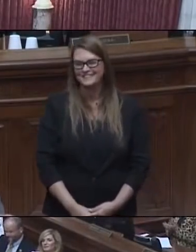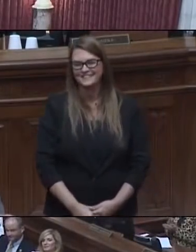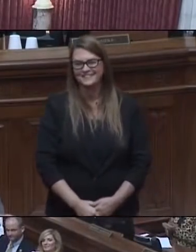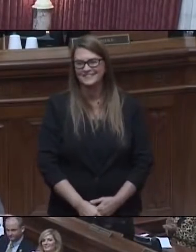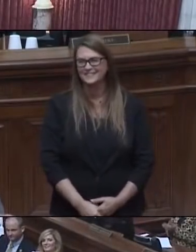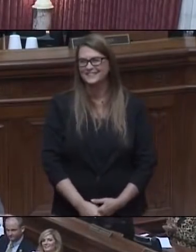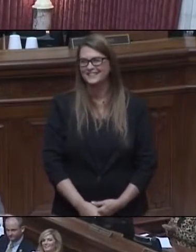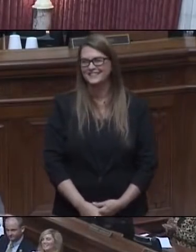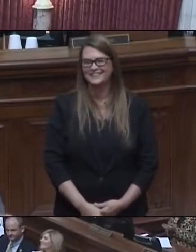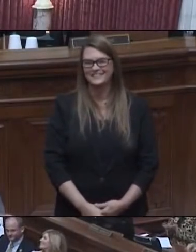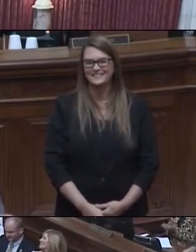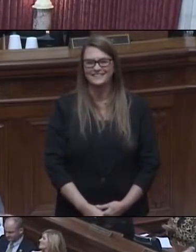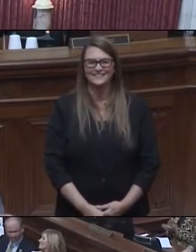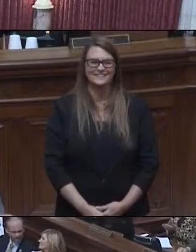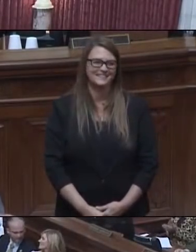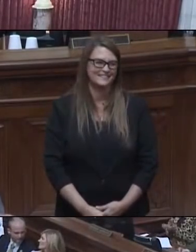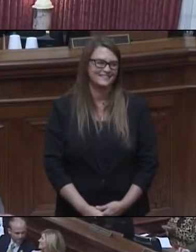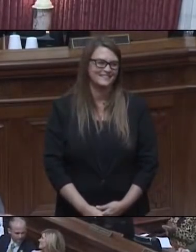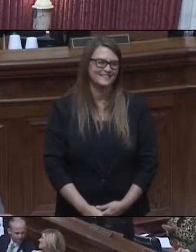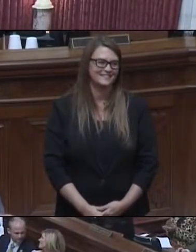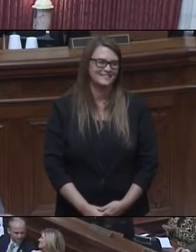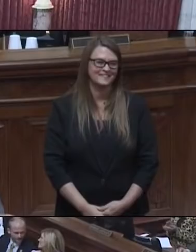Thank all of you. Thank all so